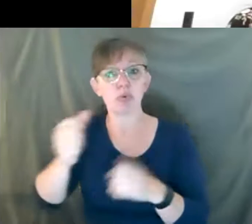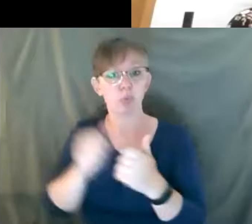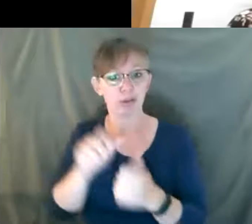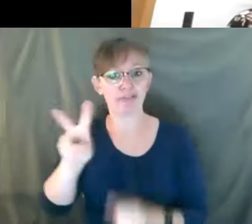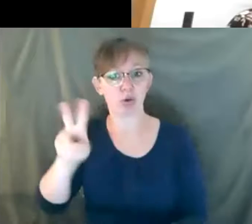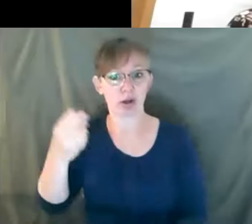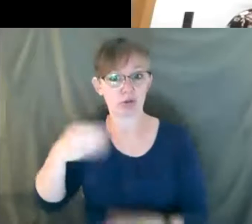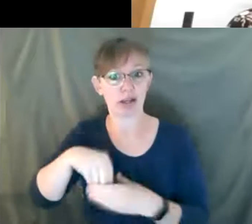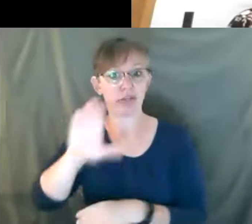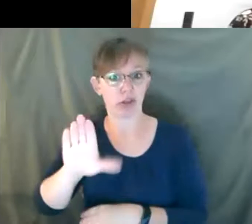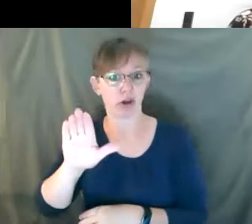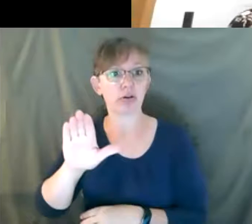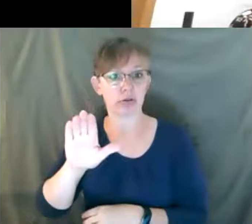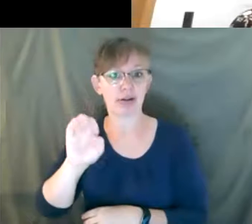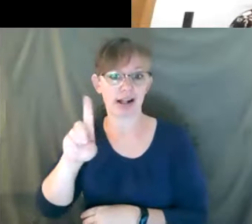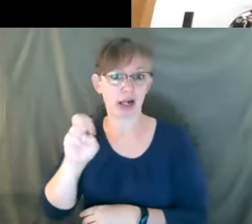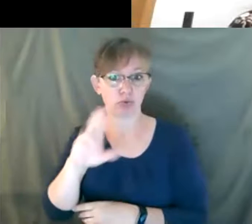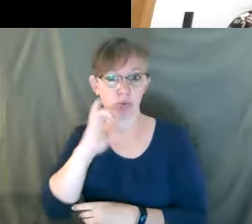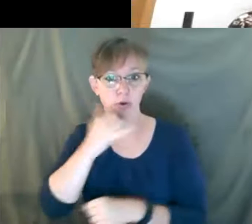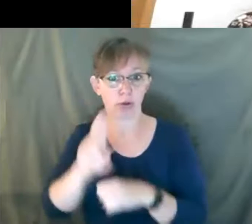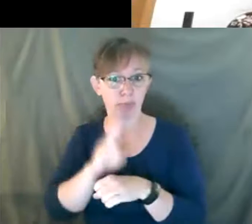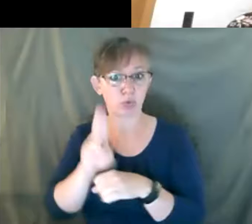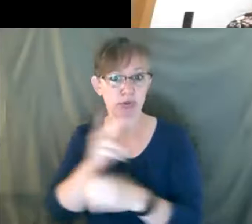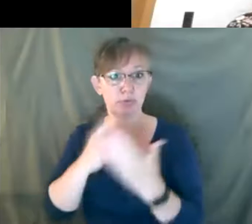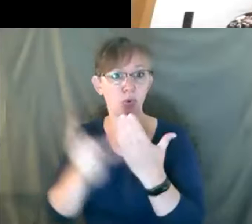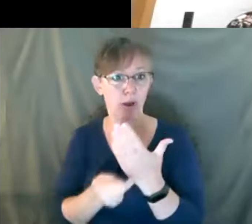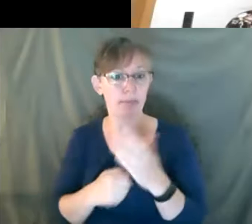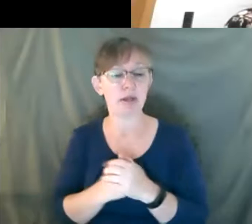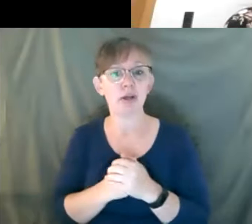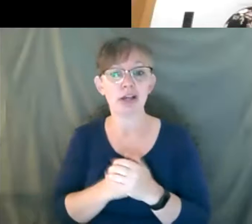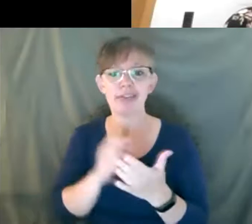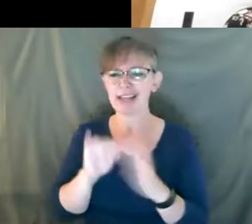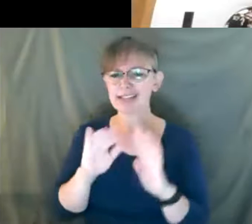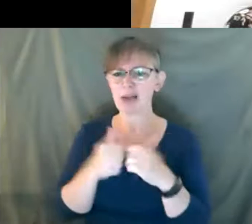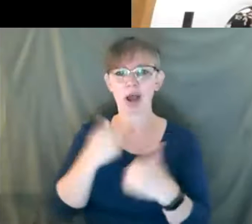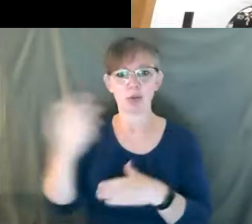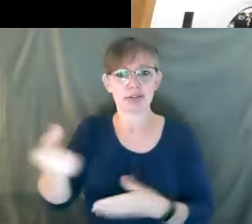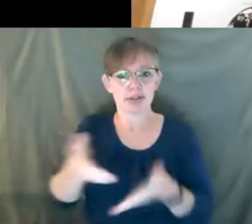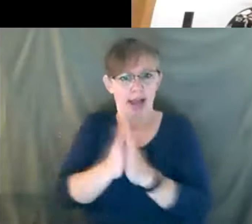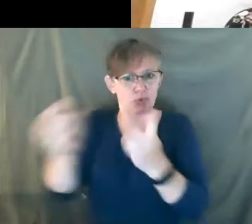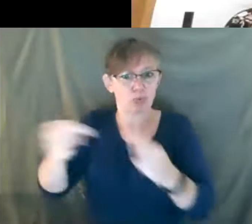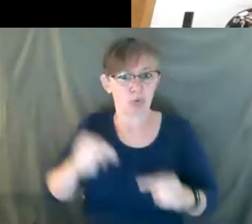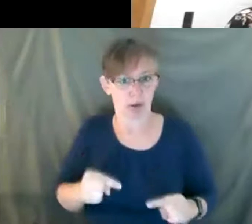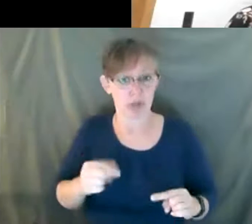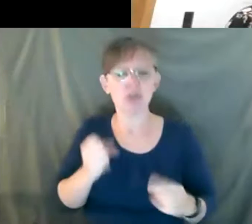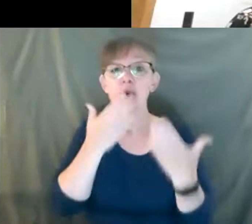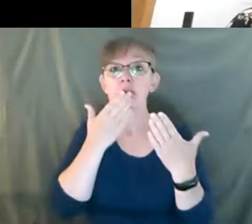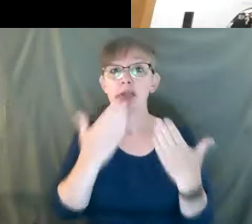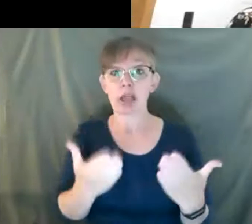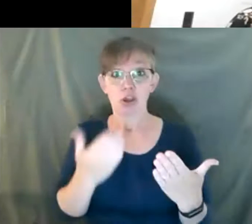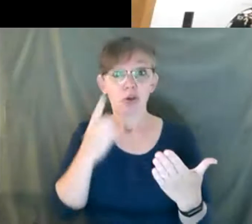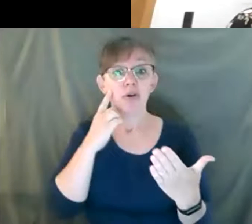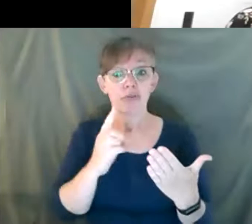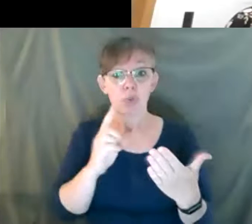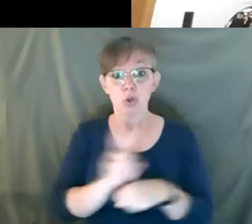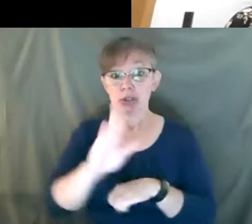And that's how I ended up here. So thank you all for taking the hour this afternoon to spend with